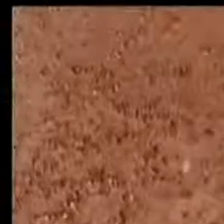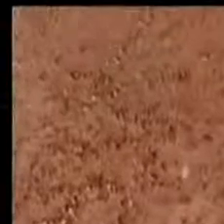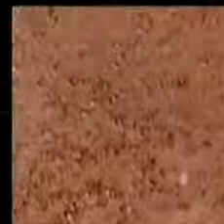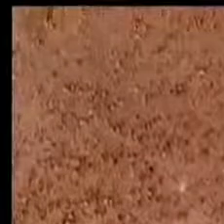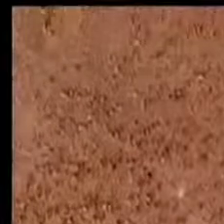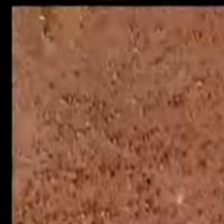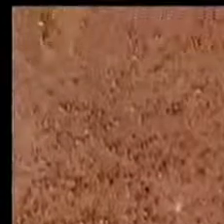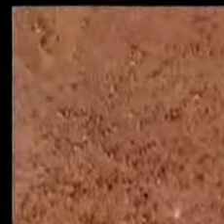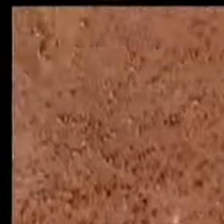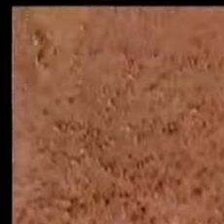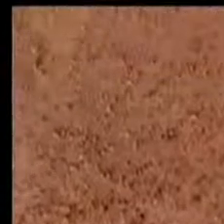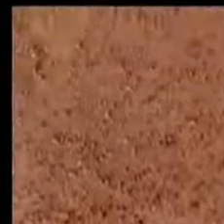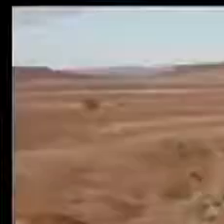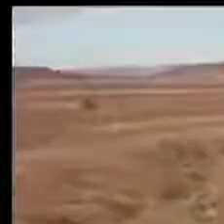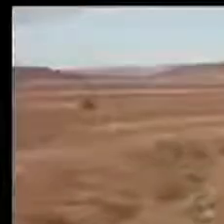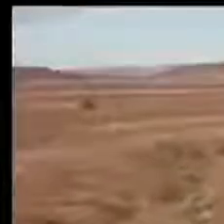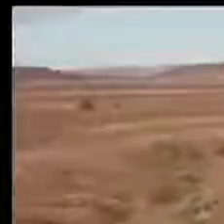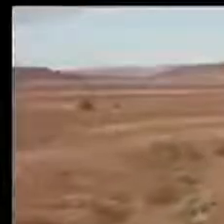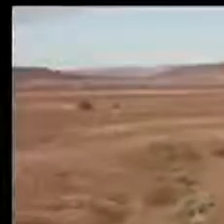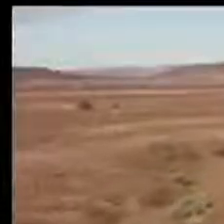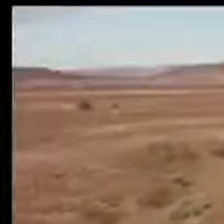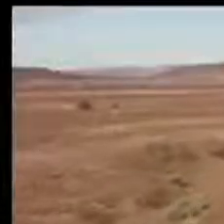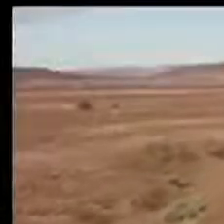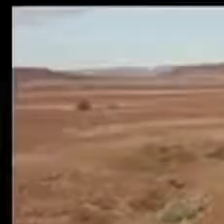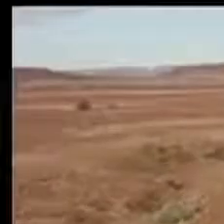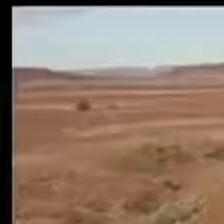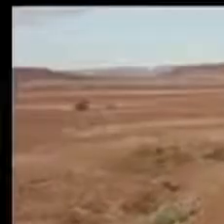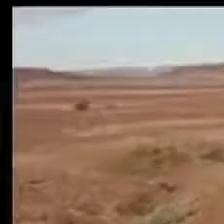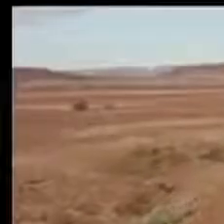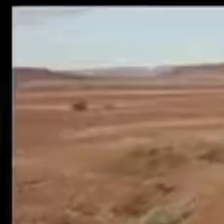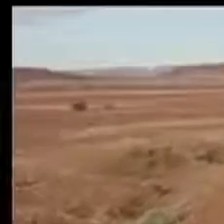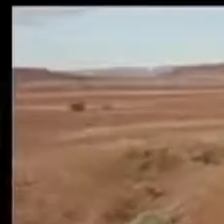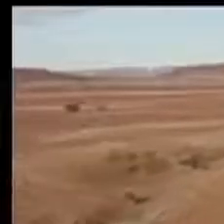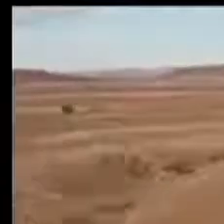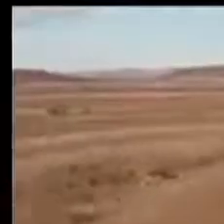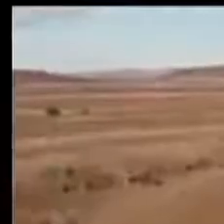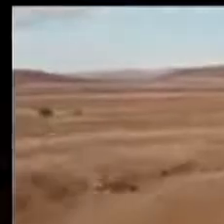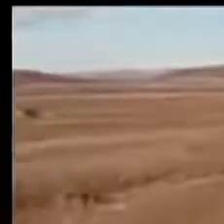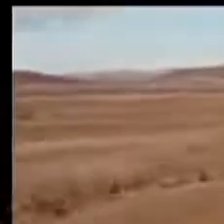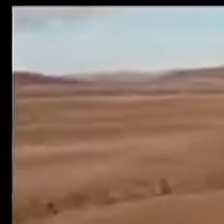better yet, stop completely. We'll still be here when everything settles